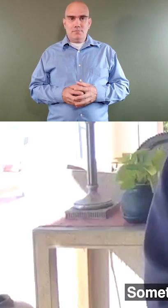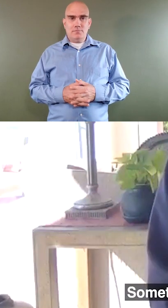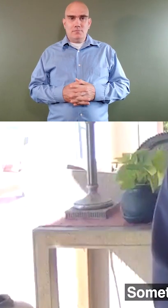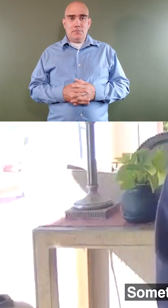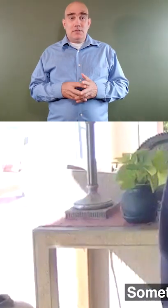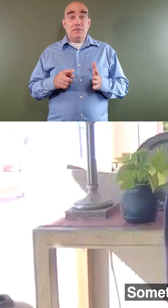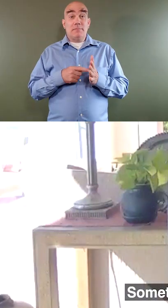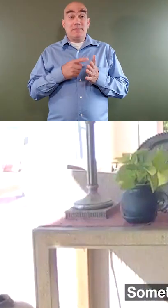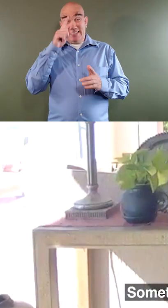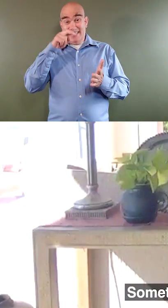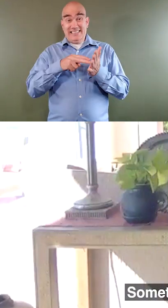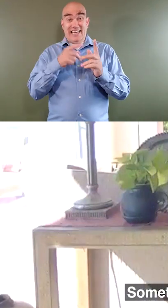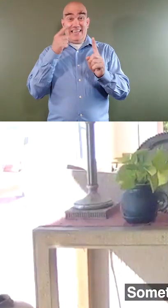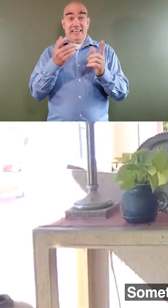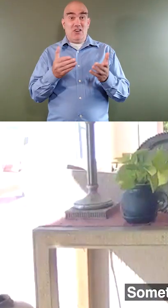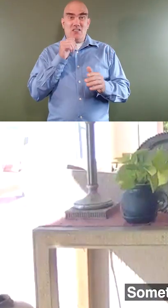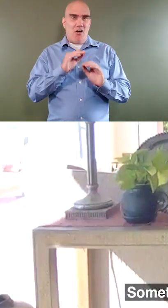Sometimes the intent here